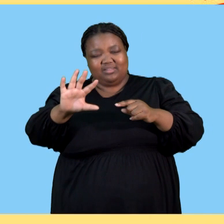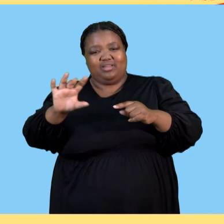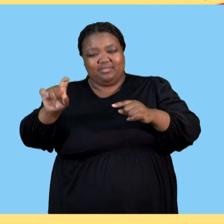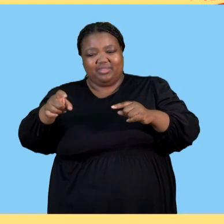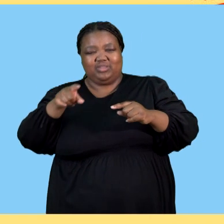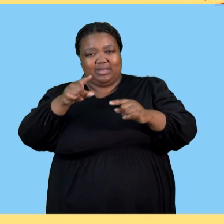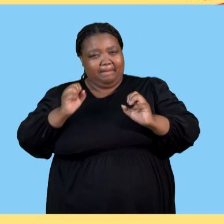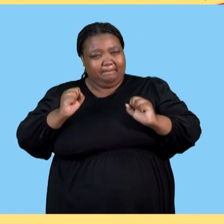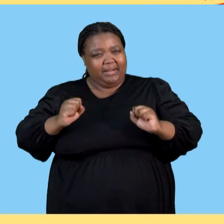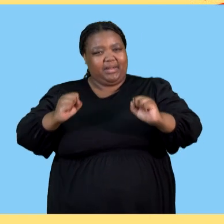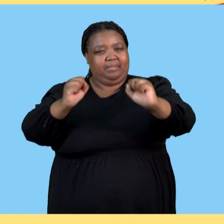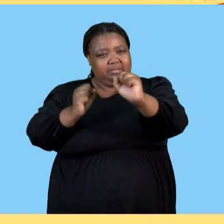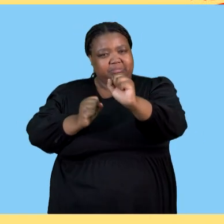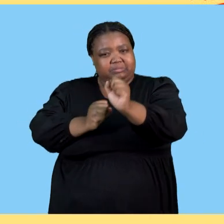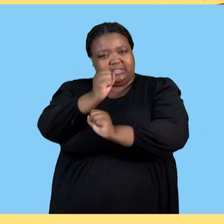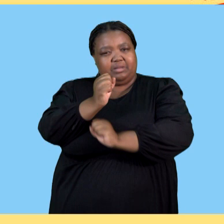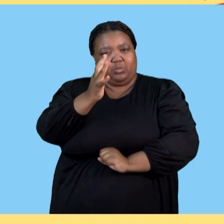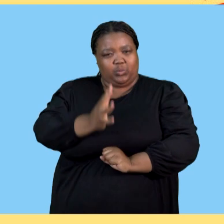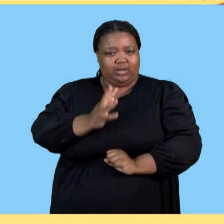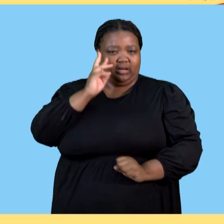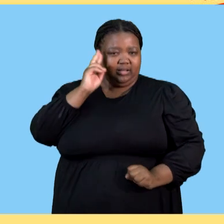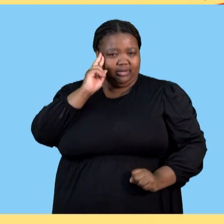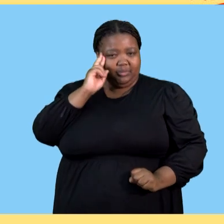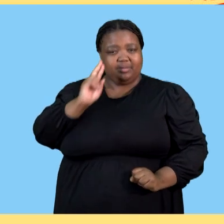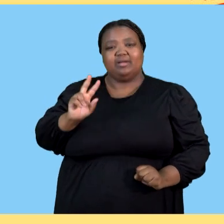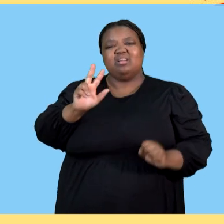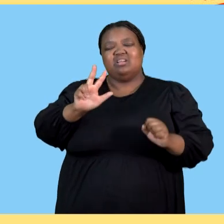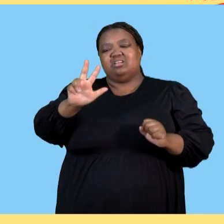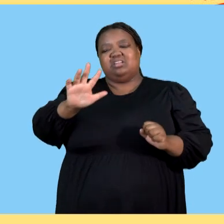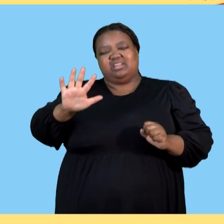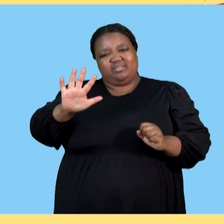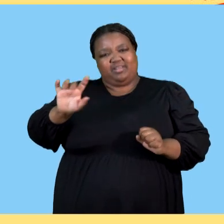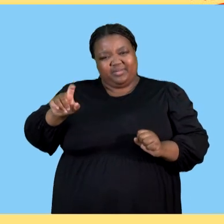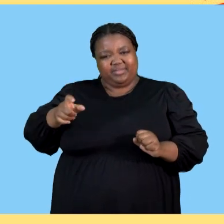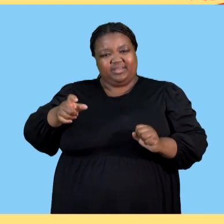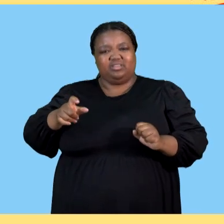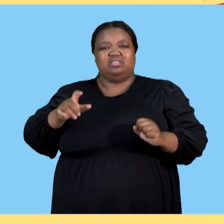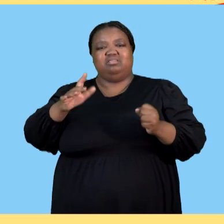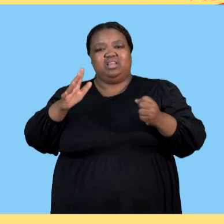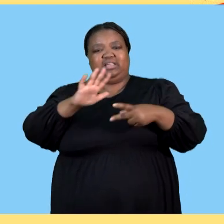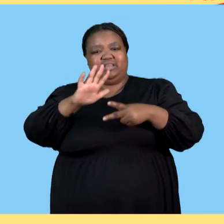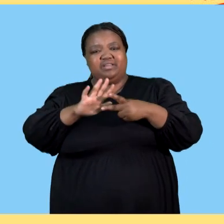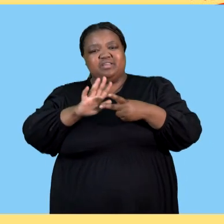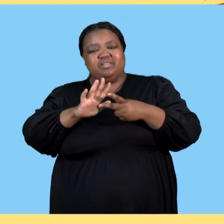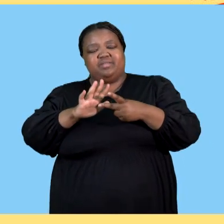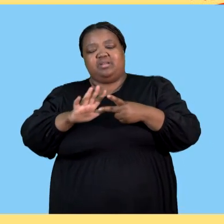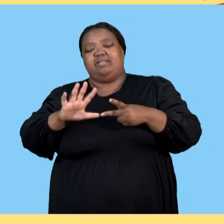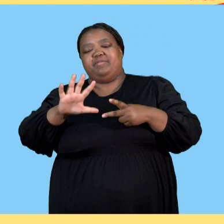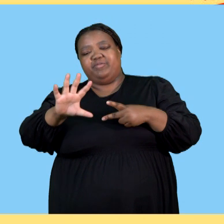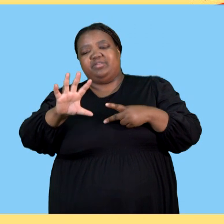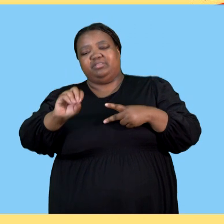the 35,000, will remain constant, whatever we paid. Remember, in the 85, I have two